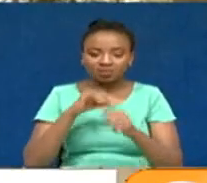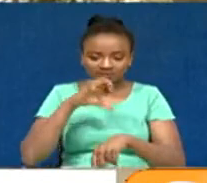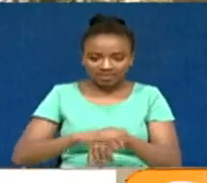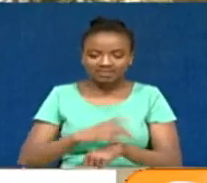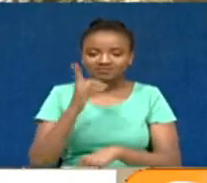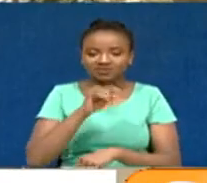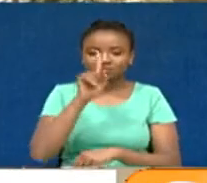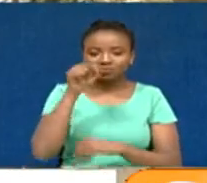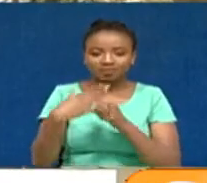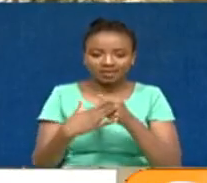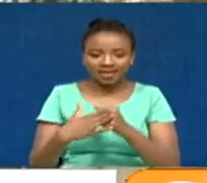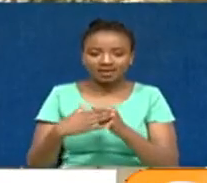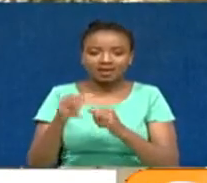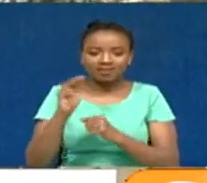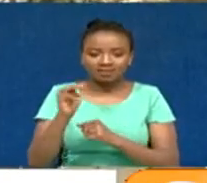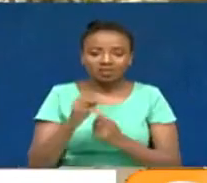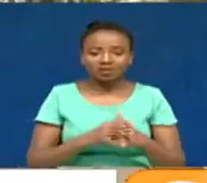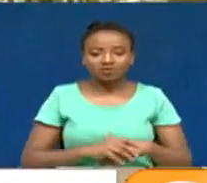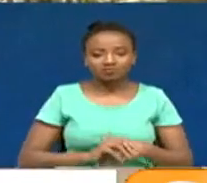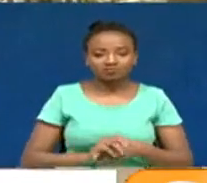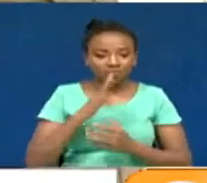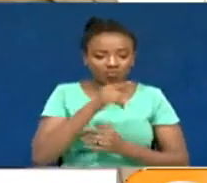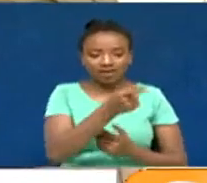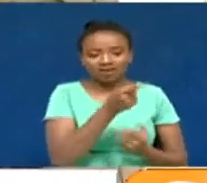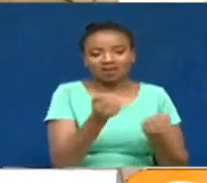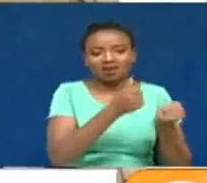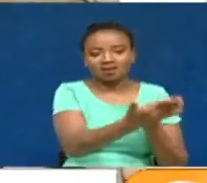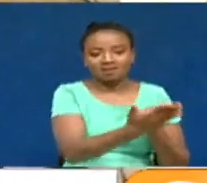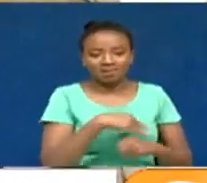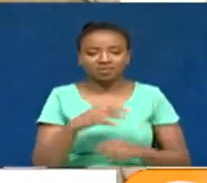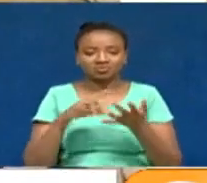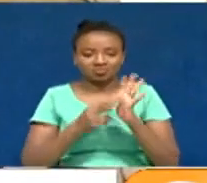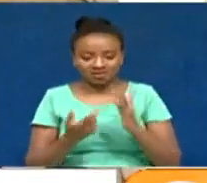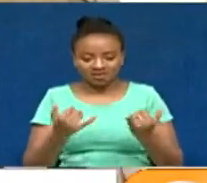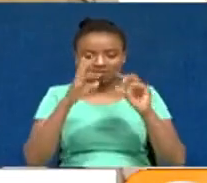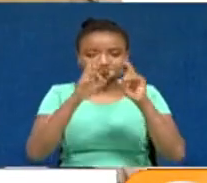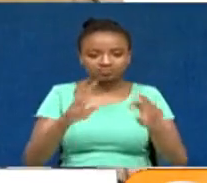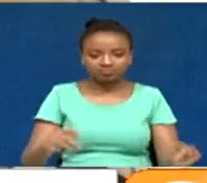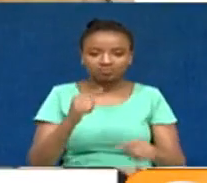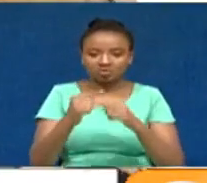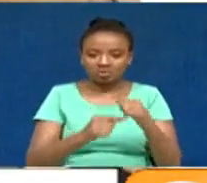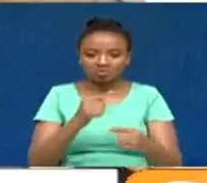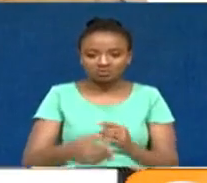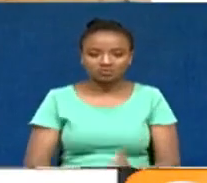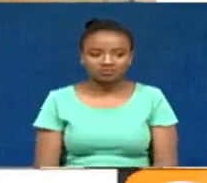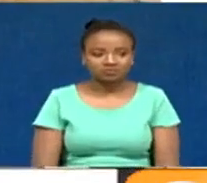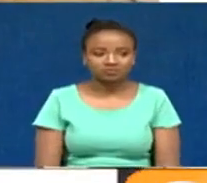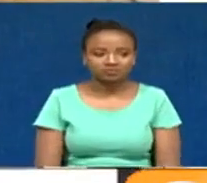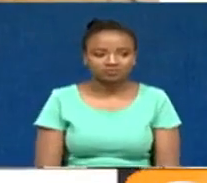shillings after the dealer repossessed the car from the suspect. Investigations are at an advanced stage. Raquel Mugai, Citizen TV.